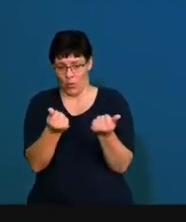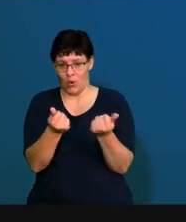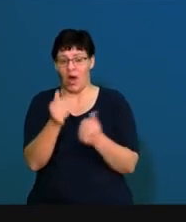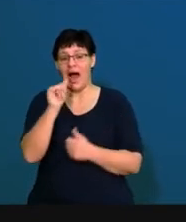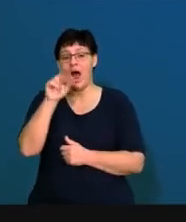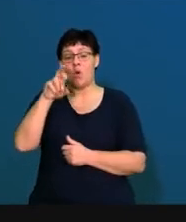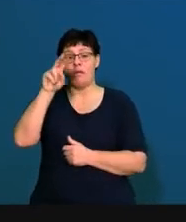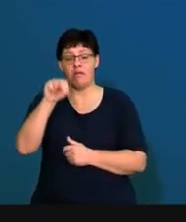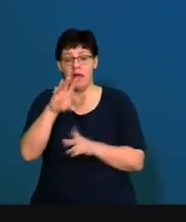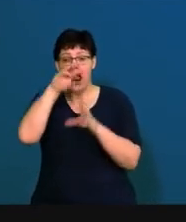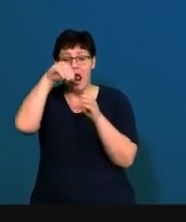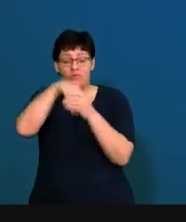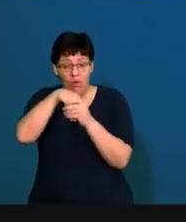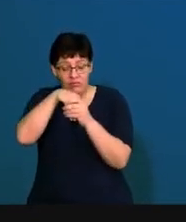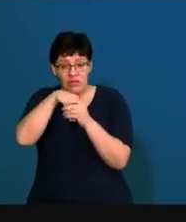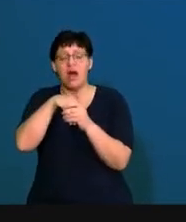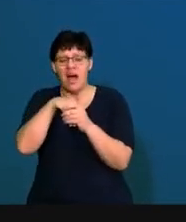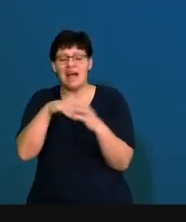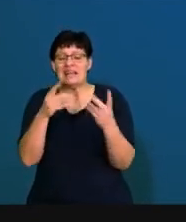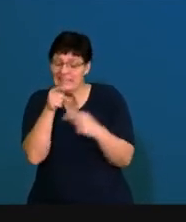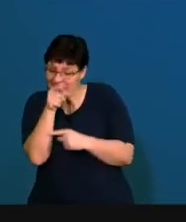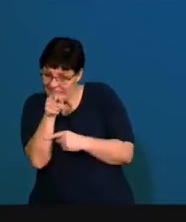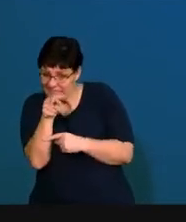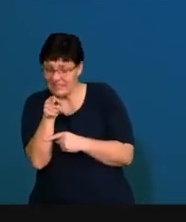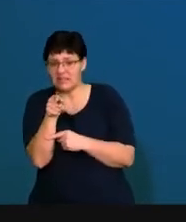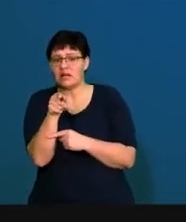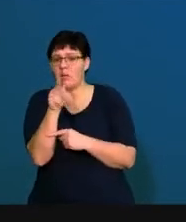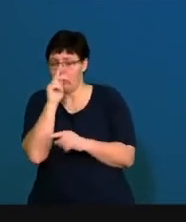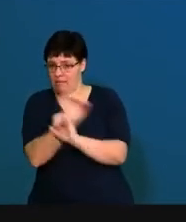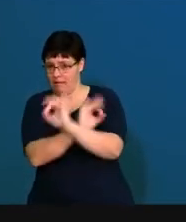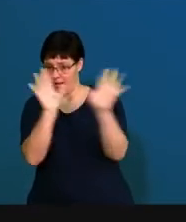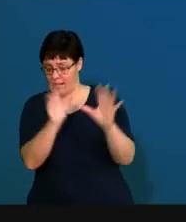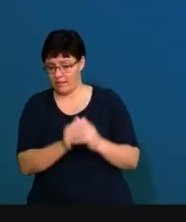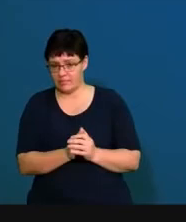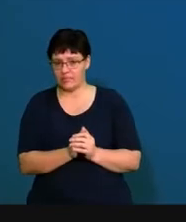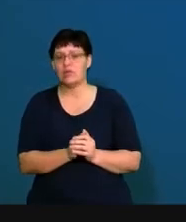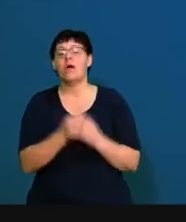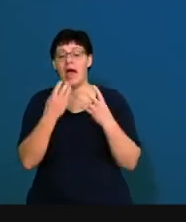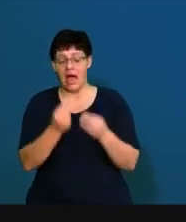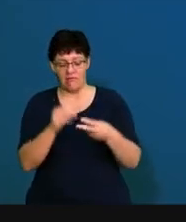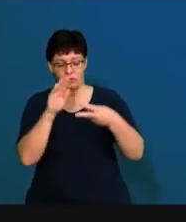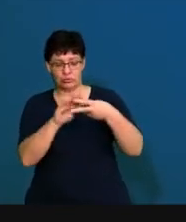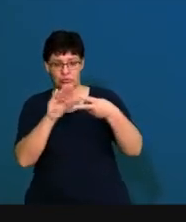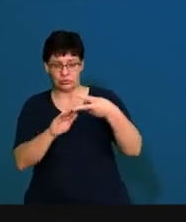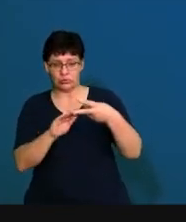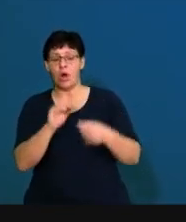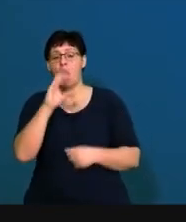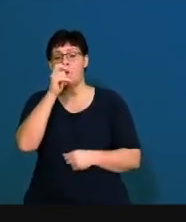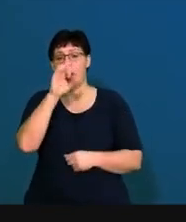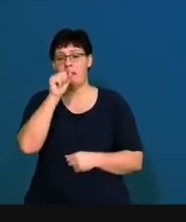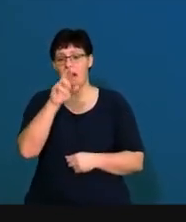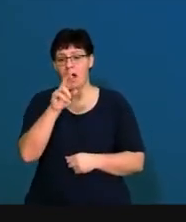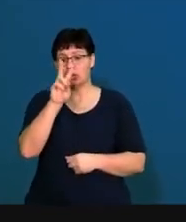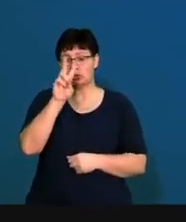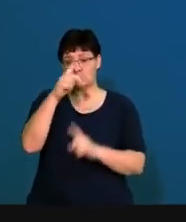ions that are present in that substance is something that we need to be clear of. Then we've got copper 2